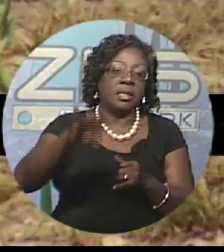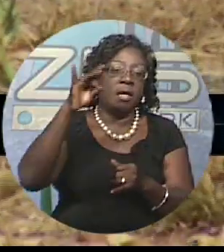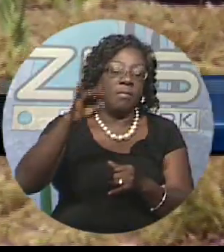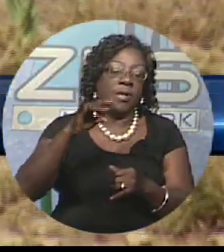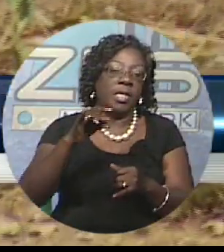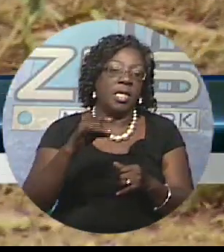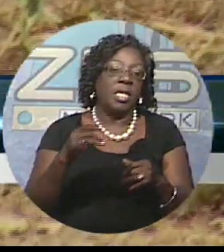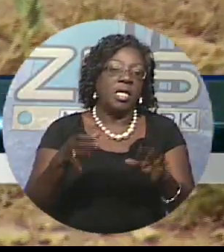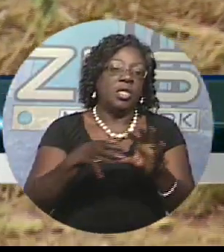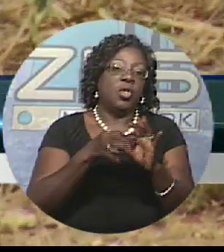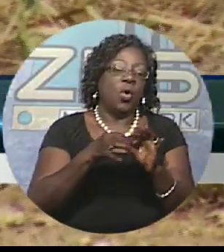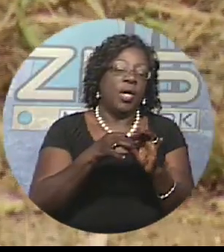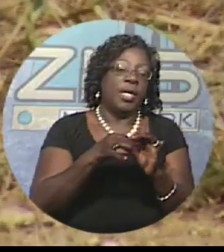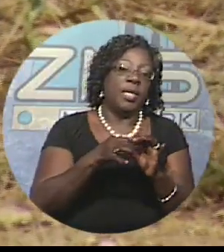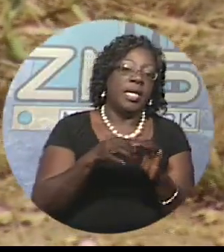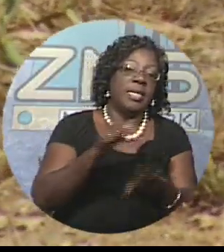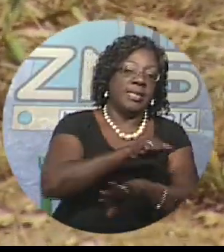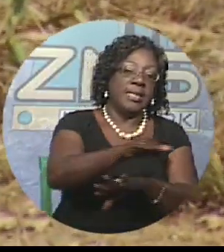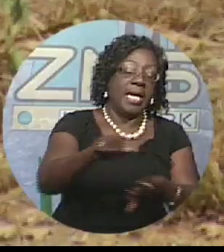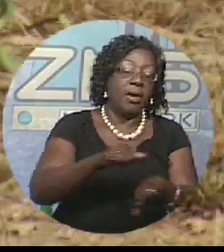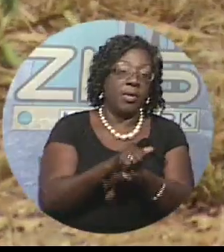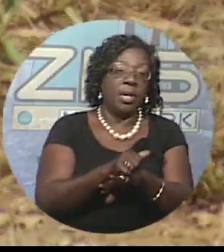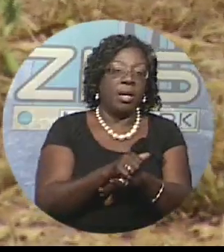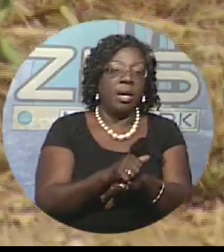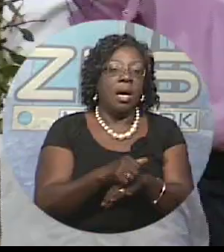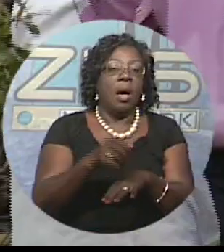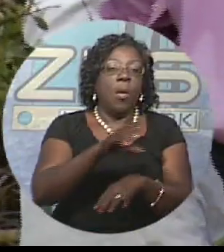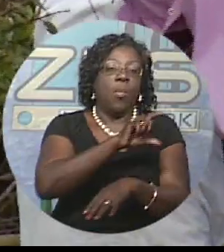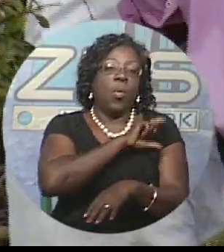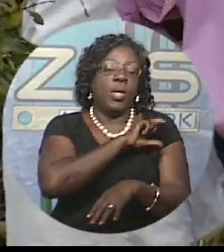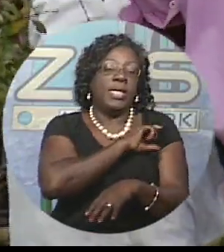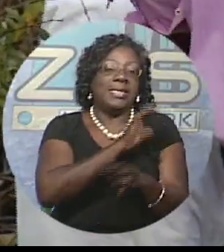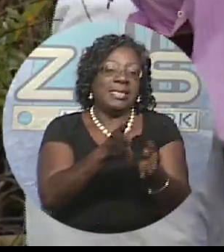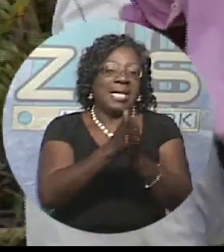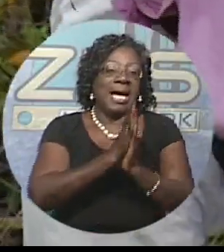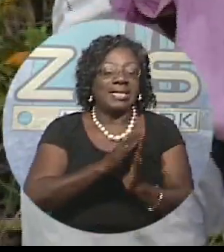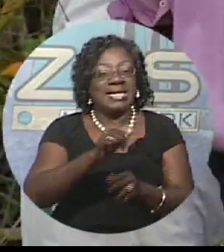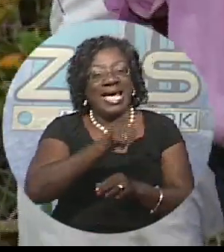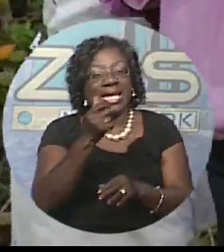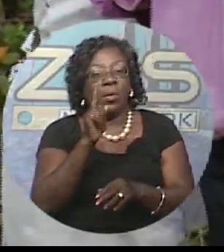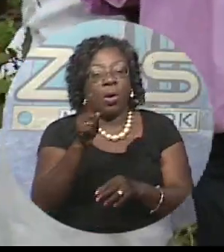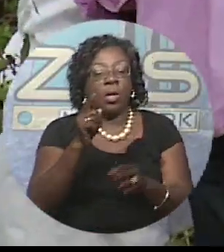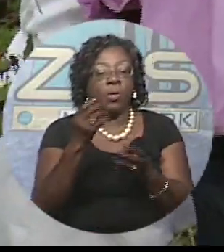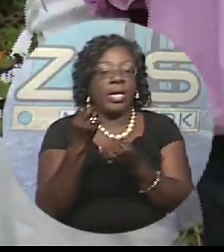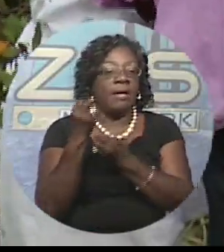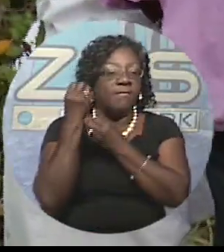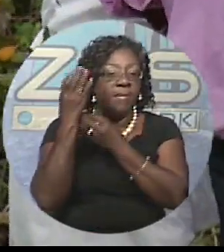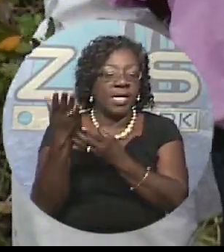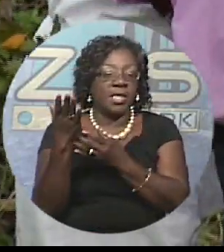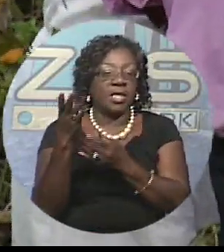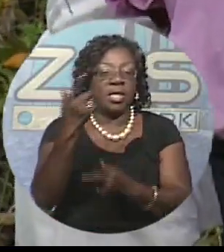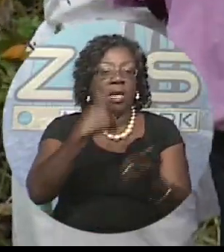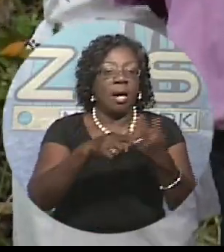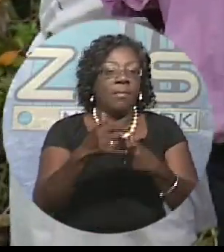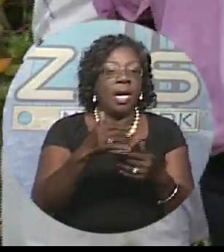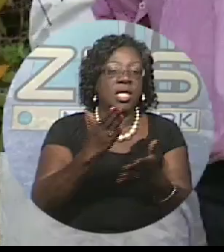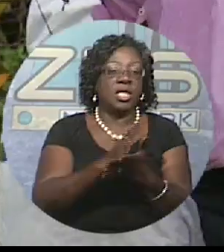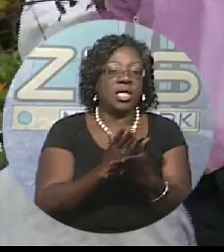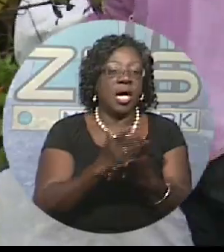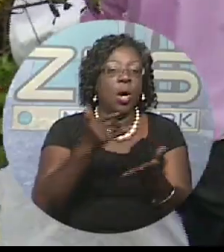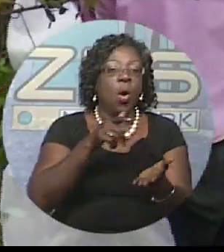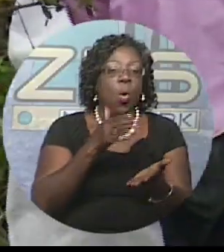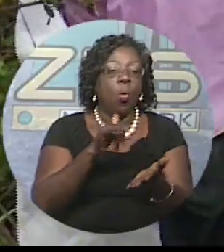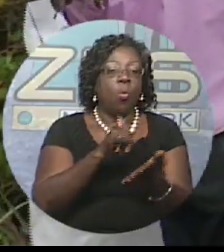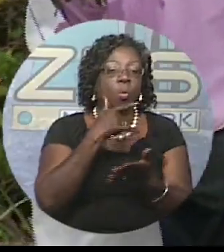in the Cowpen Roads and Carmichael Road areas, and police are asking anyone with information, please come forward and share what you know. Jared Higgs,